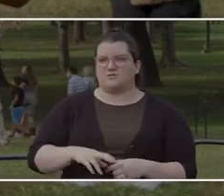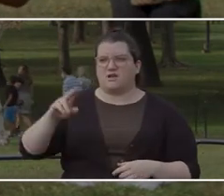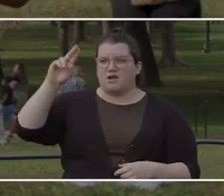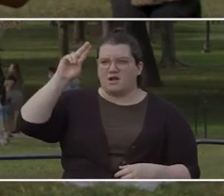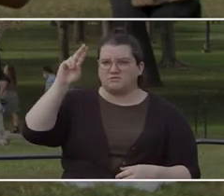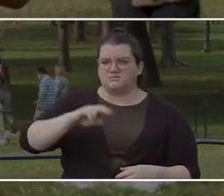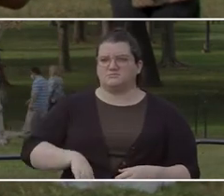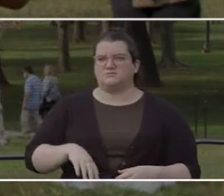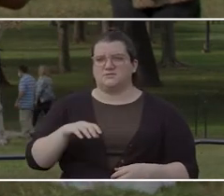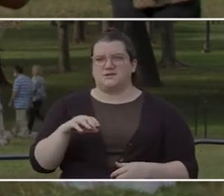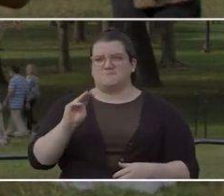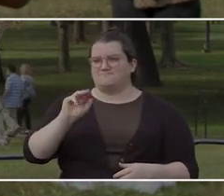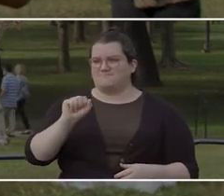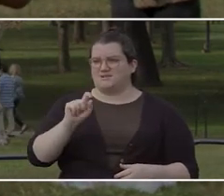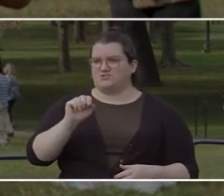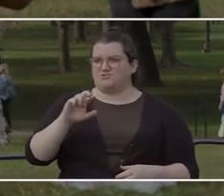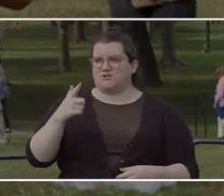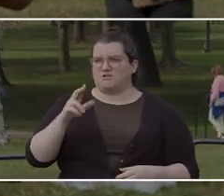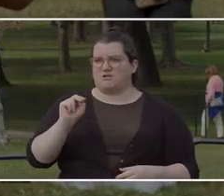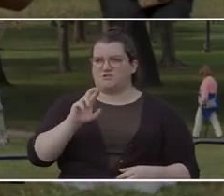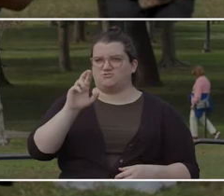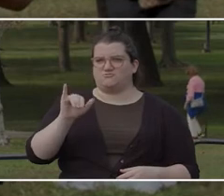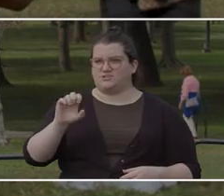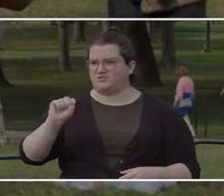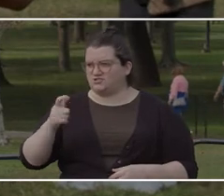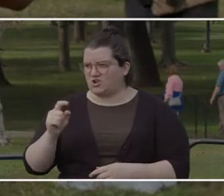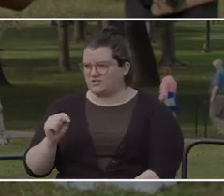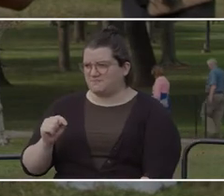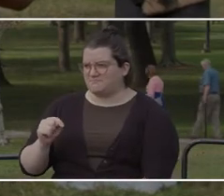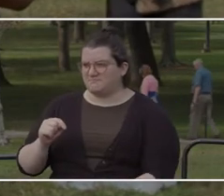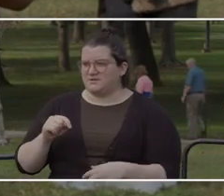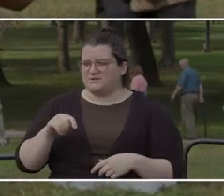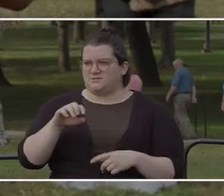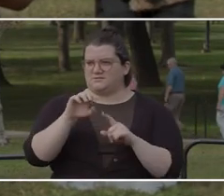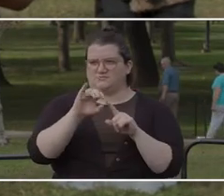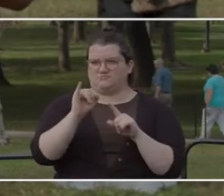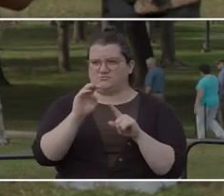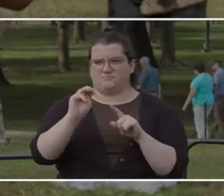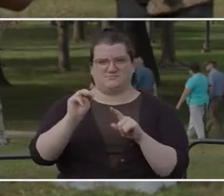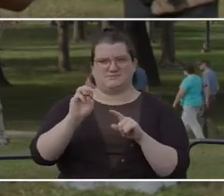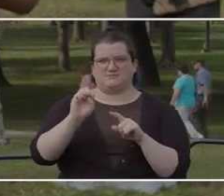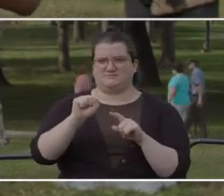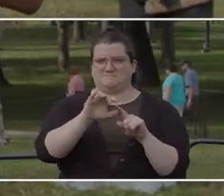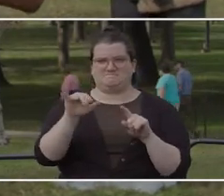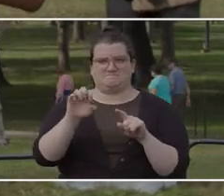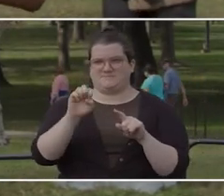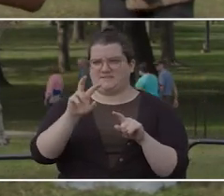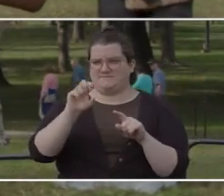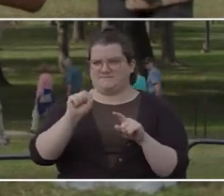Gunnery Sergeant Paul J. E. Griggs, United States Marine Corps, served in Vietnam 1966